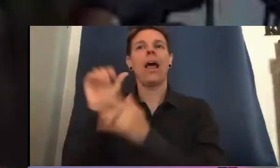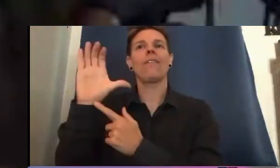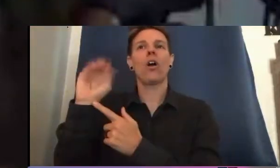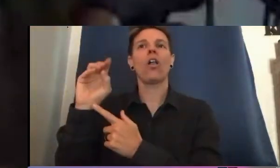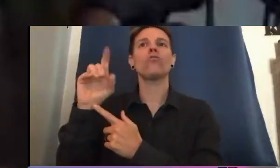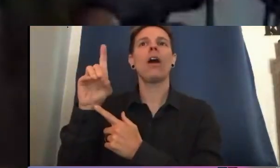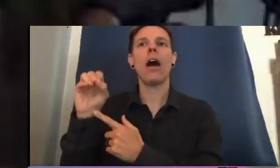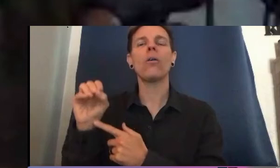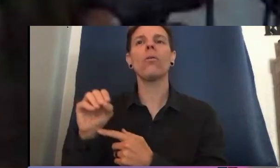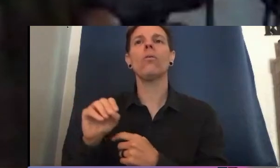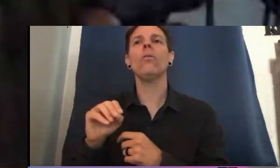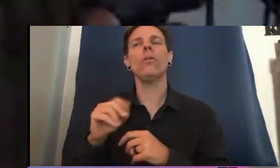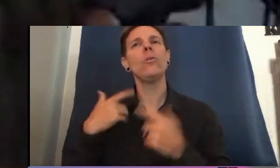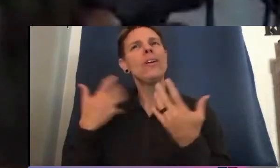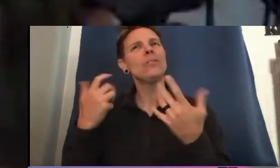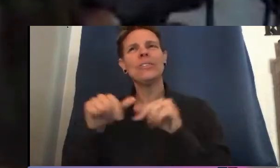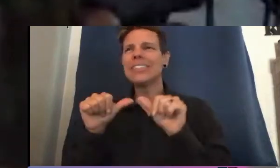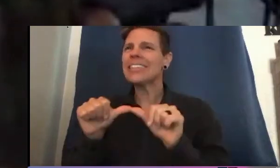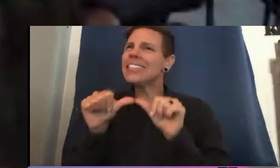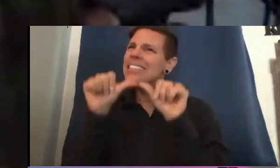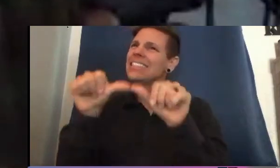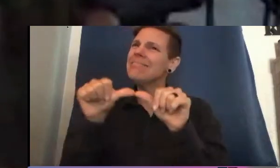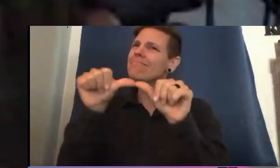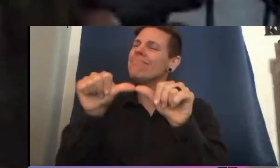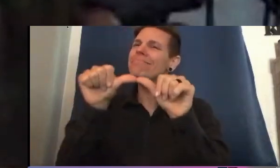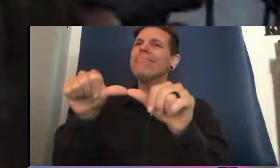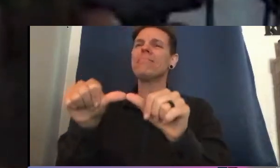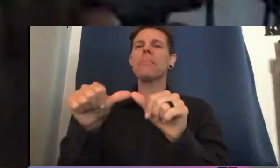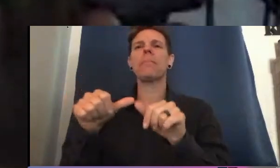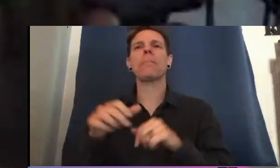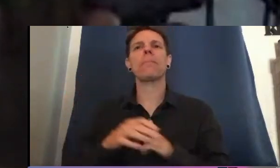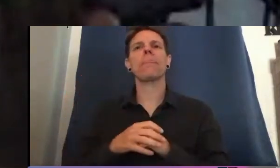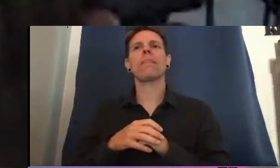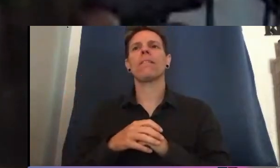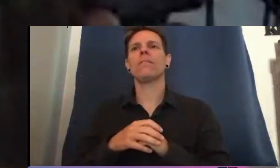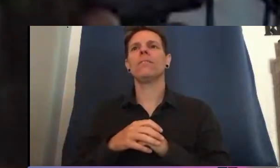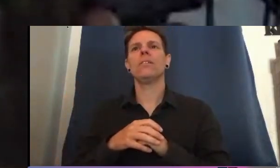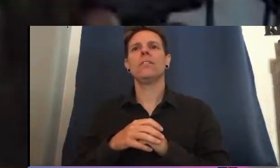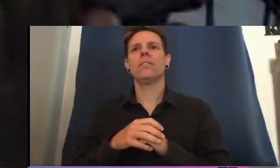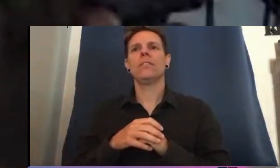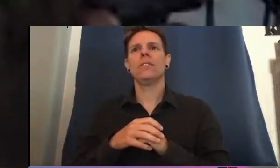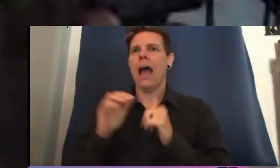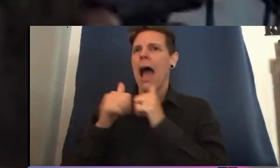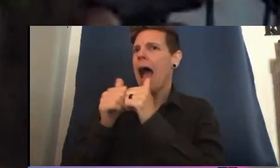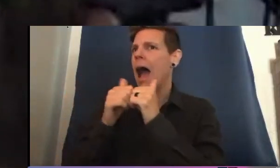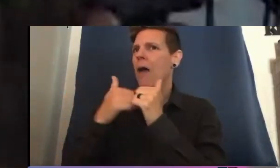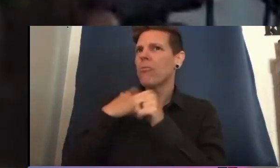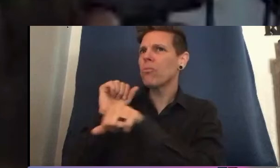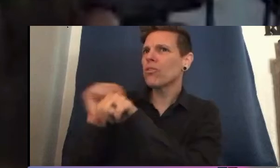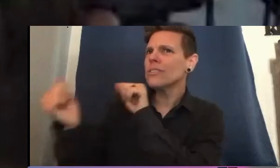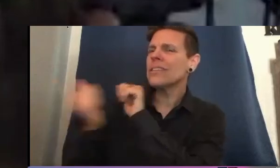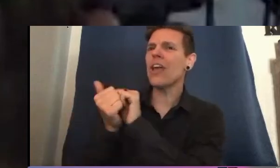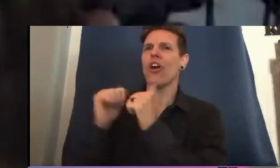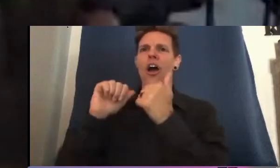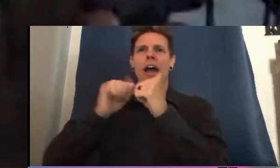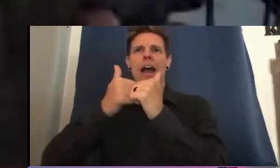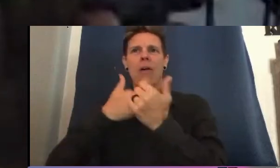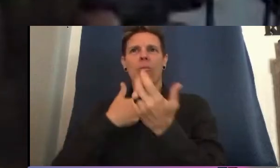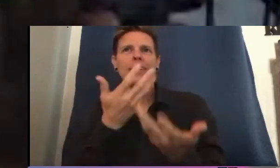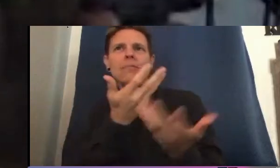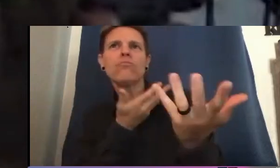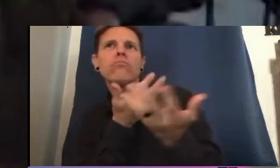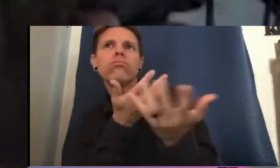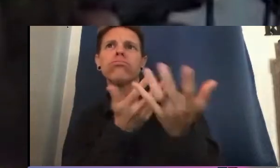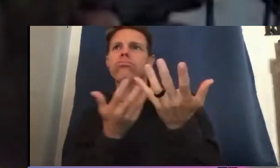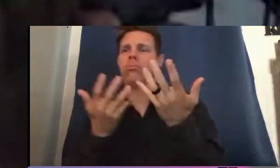continuing with our approach of collaboration, partnerships, and working closely with different multi-sectors.